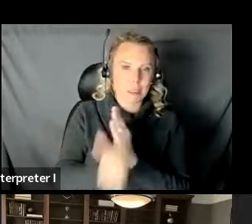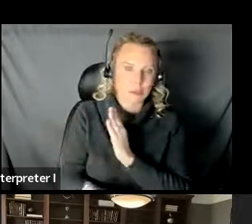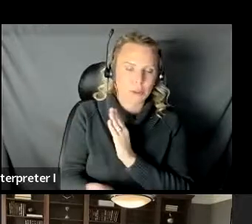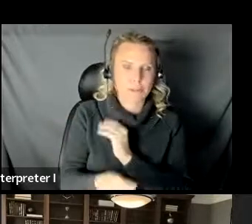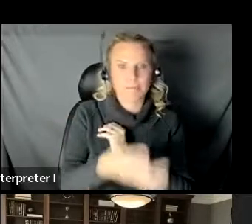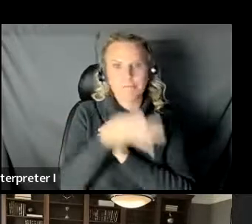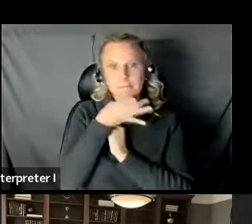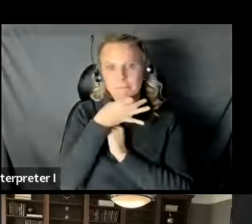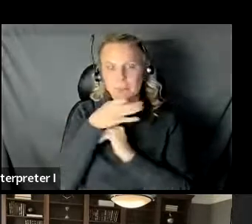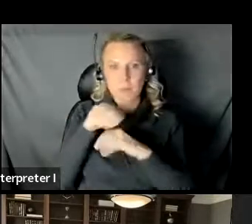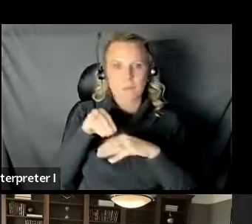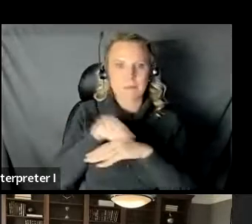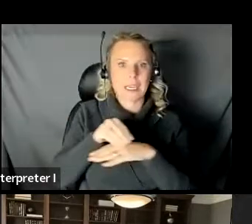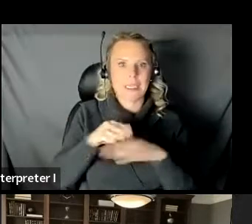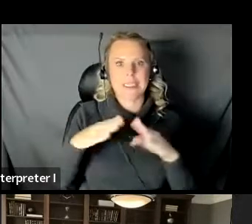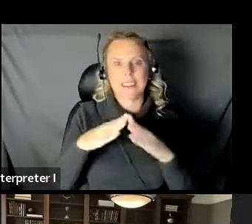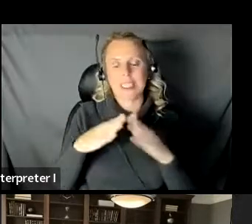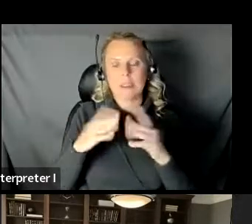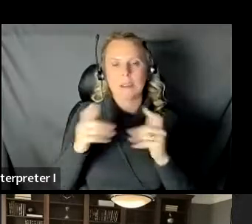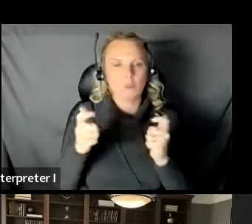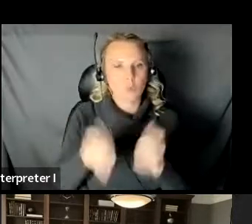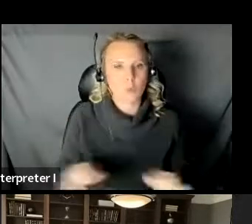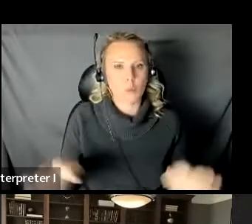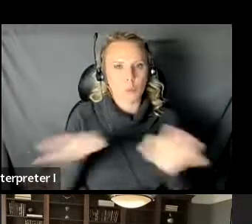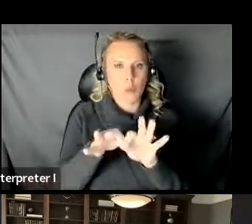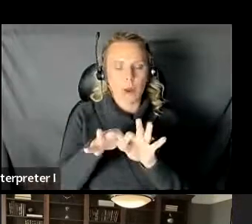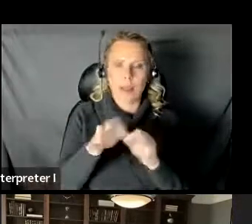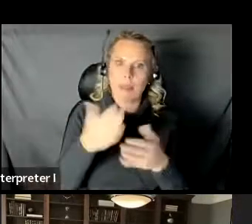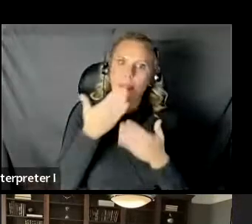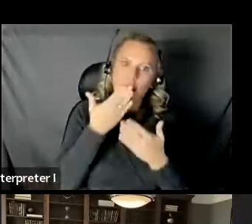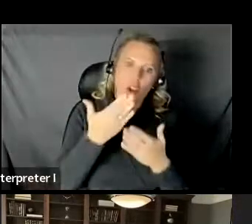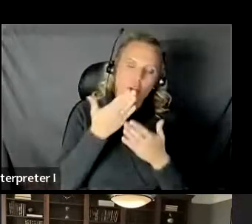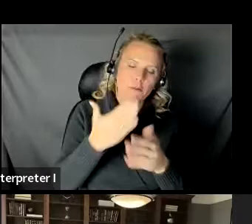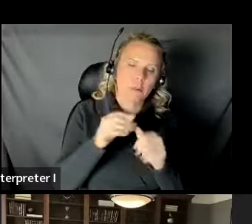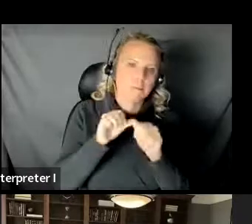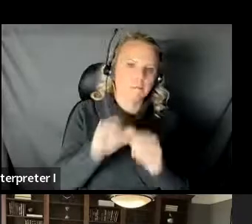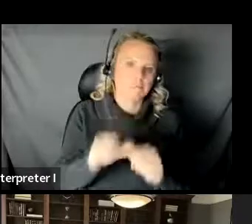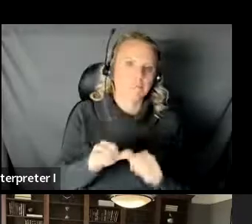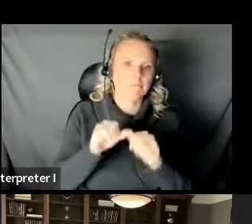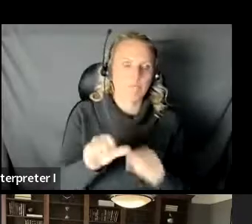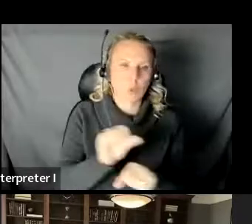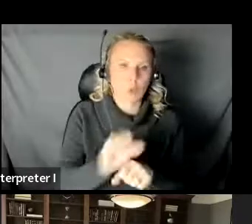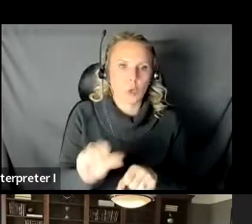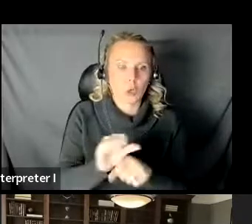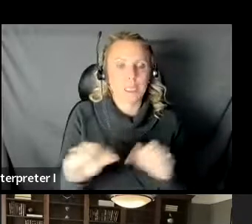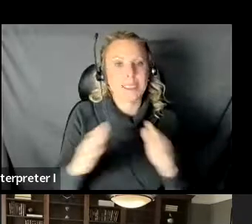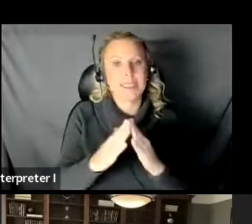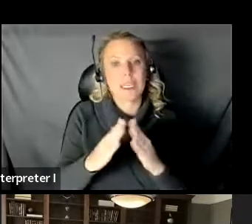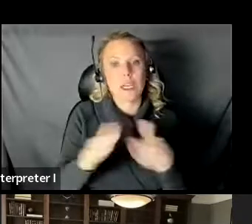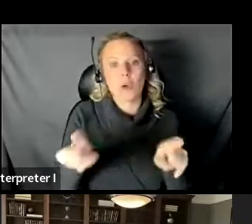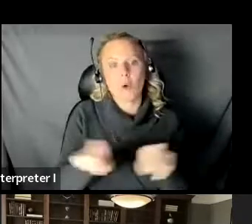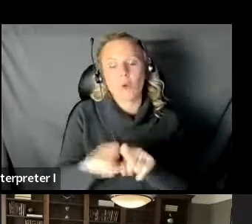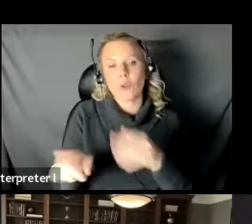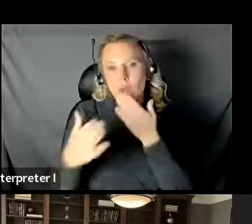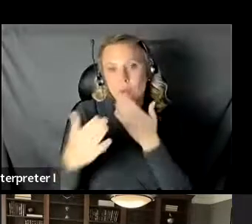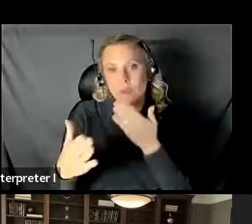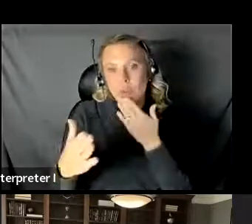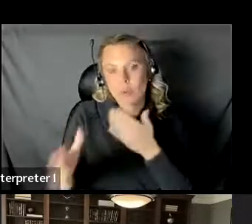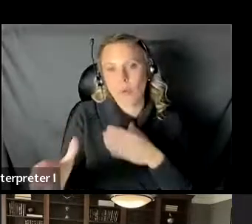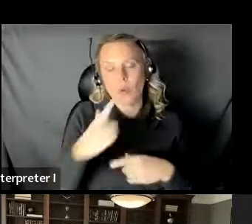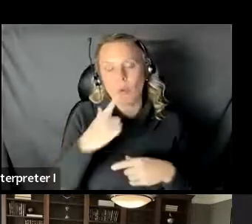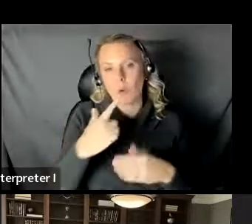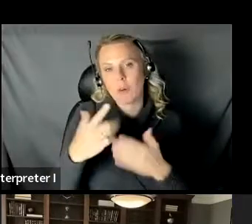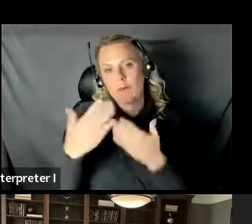the city on such important undertaking. Thank you for keeping this work on track these many years. Our city also owes you a debt of gratitude for your perseverance